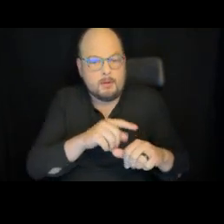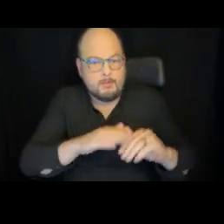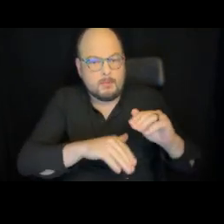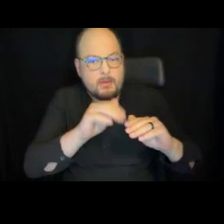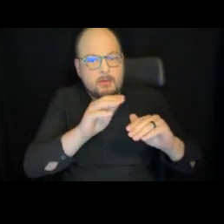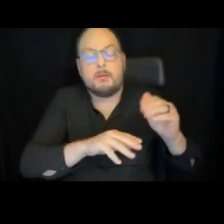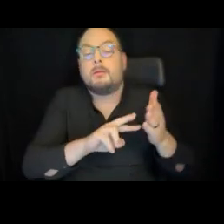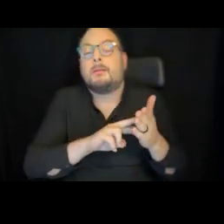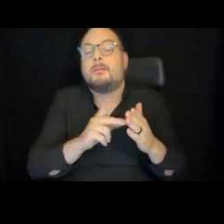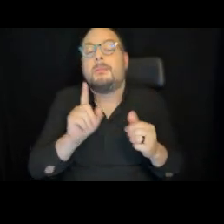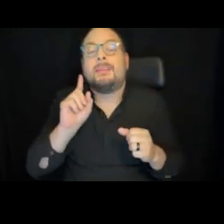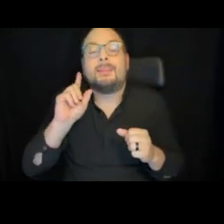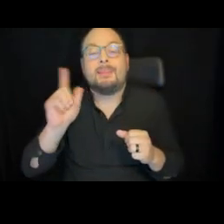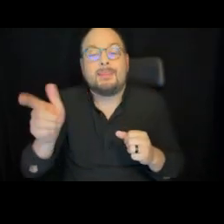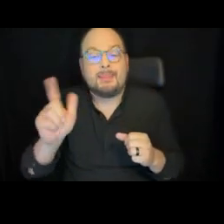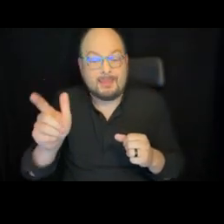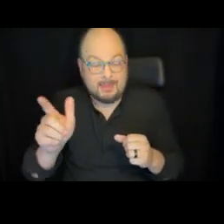cabinet is removed.